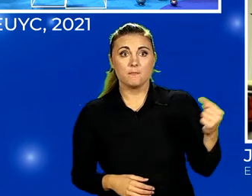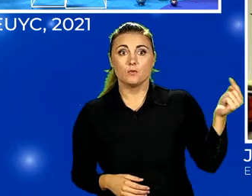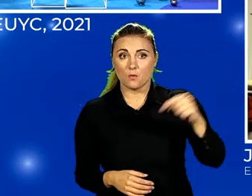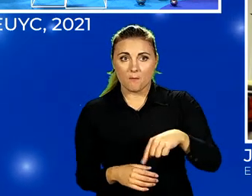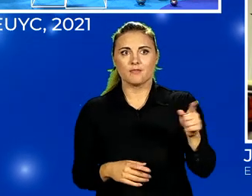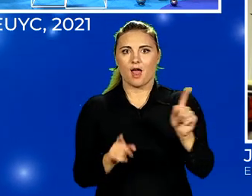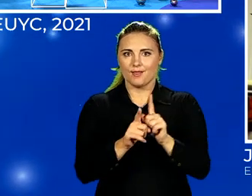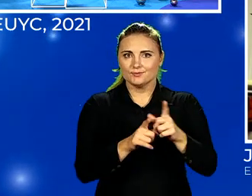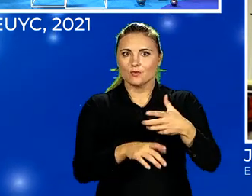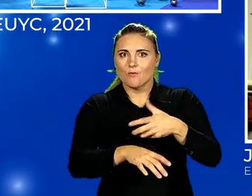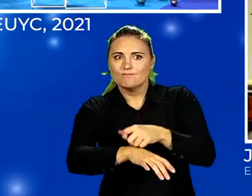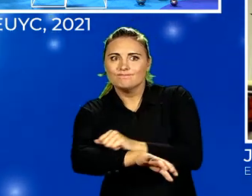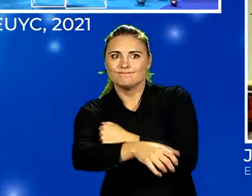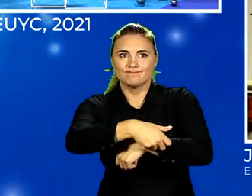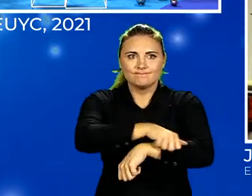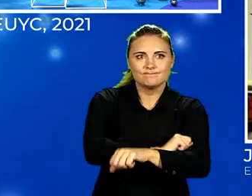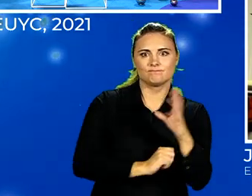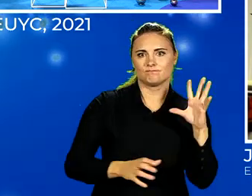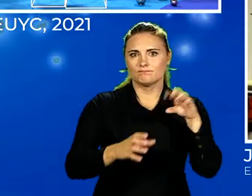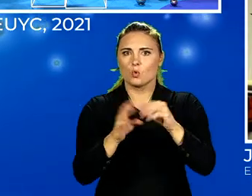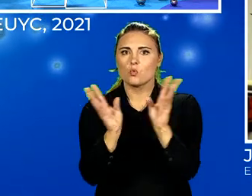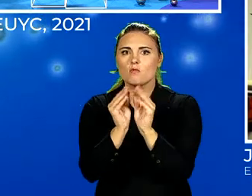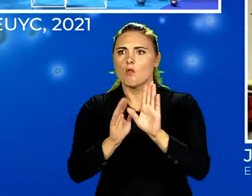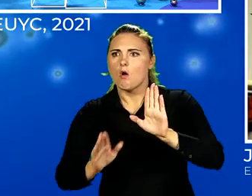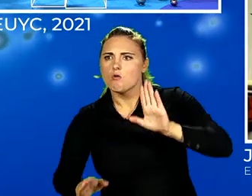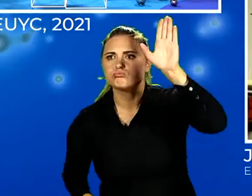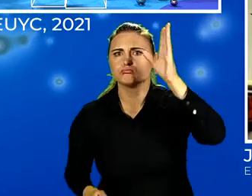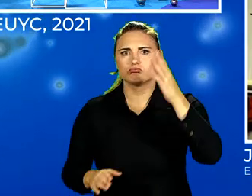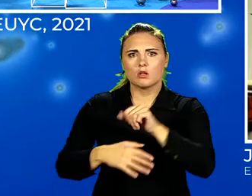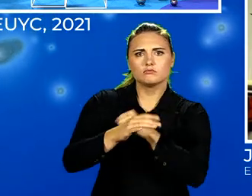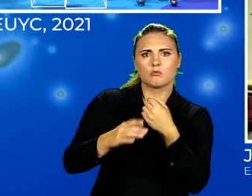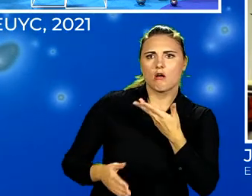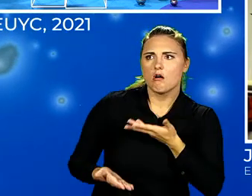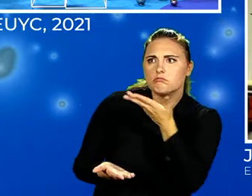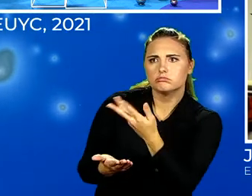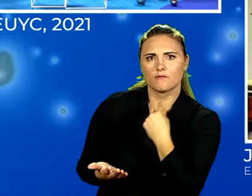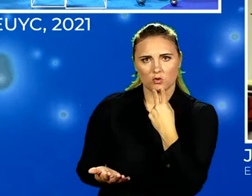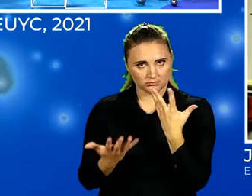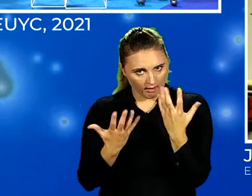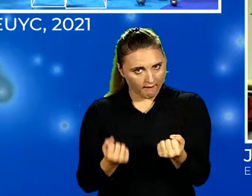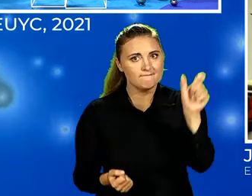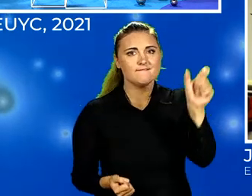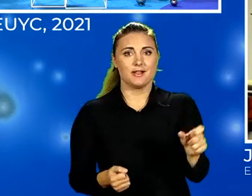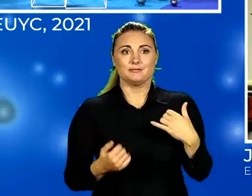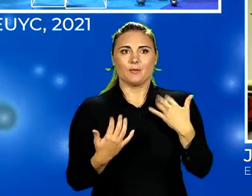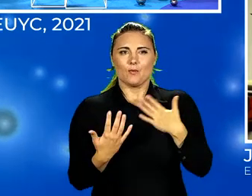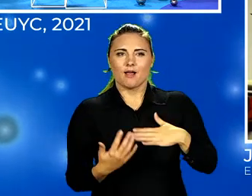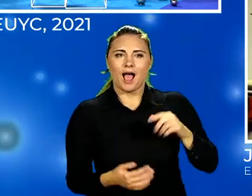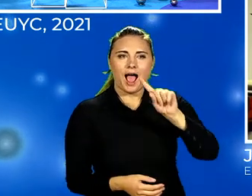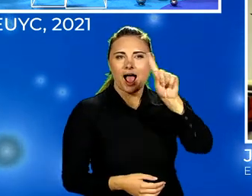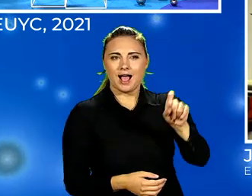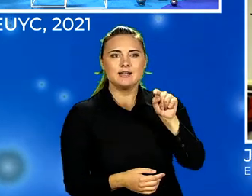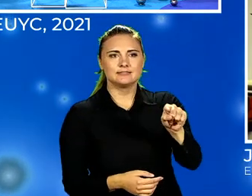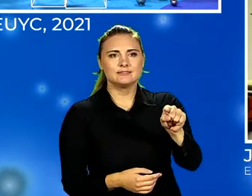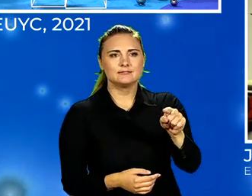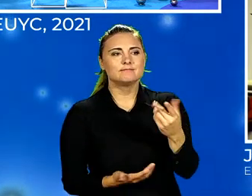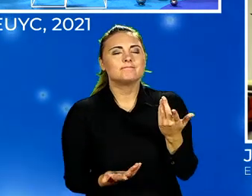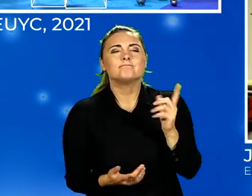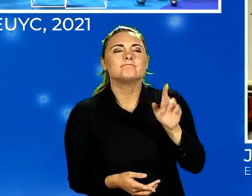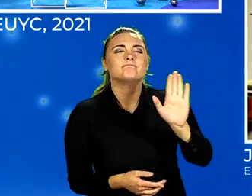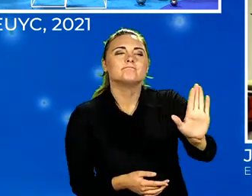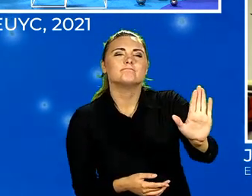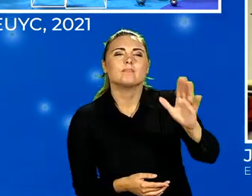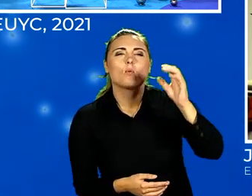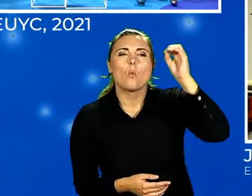between the conferences. So Elsie, we have a question for you. So what is your view? How would and should